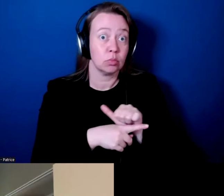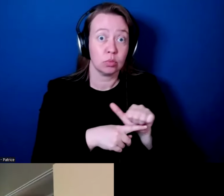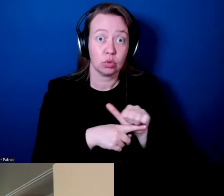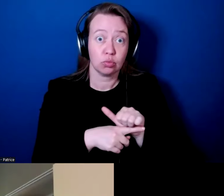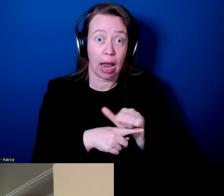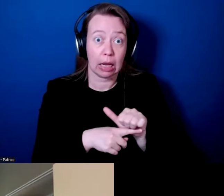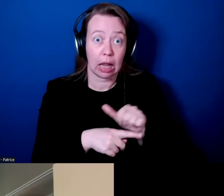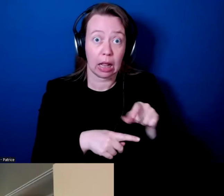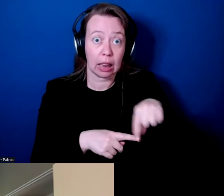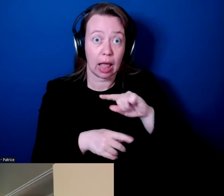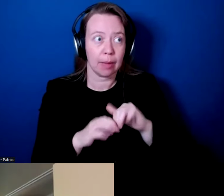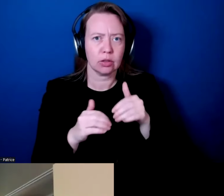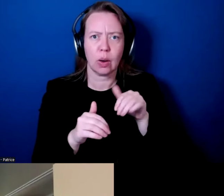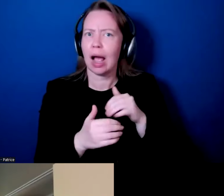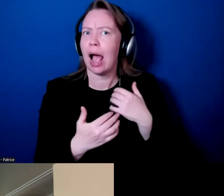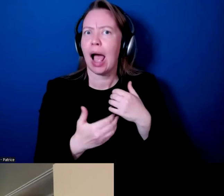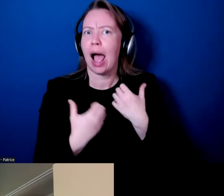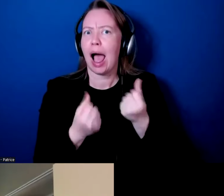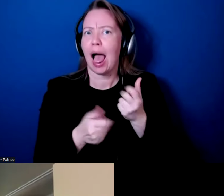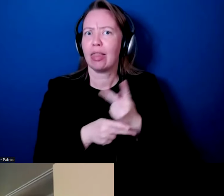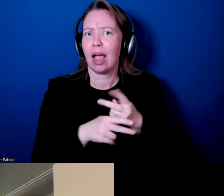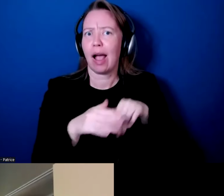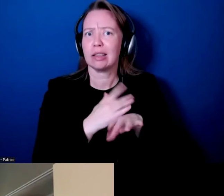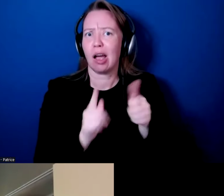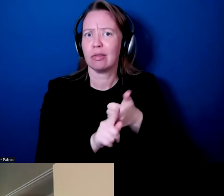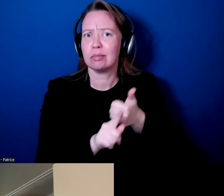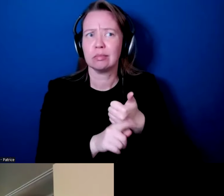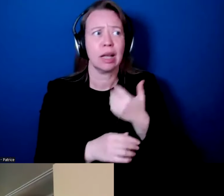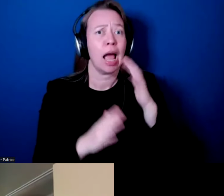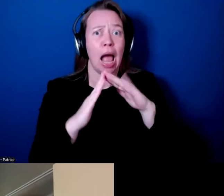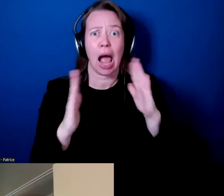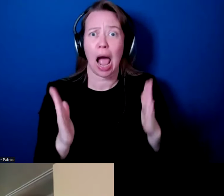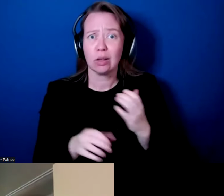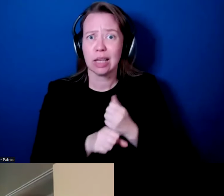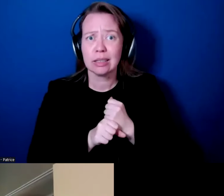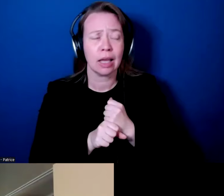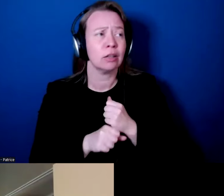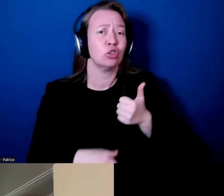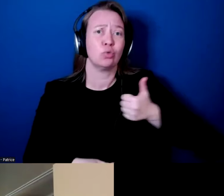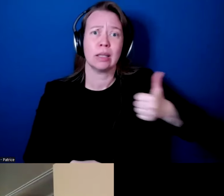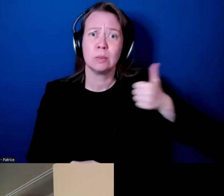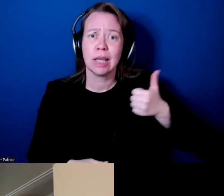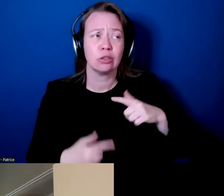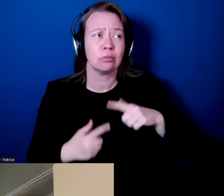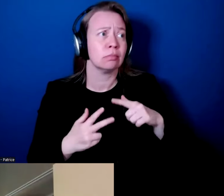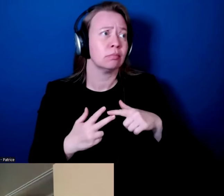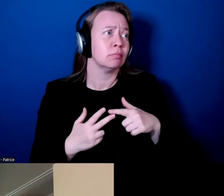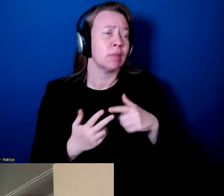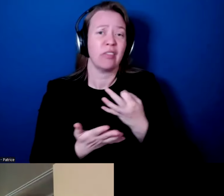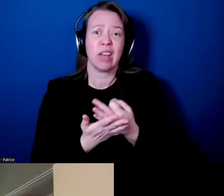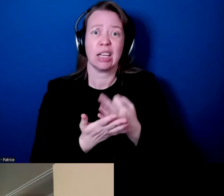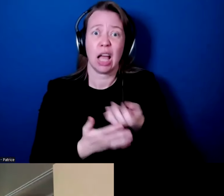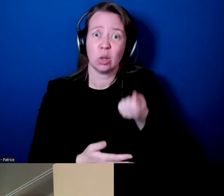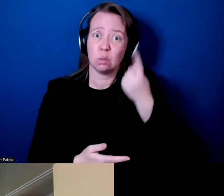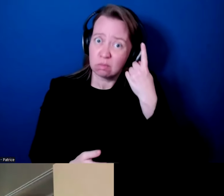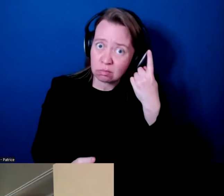how to access healthcare, housing, transportation, financial literacy, or community resources,